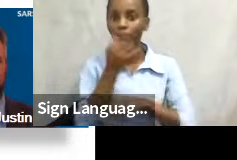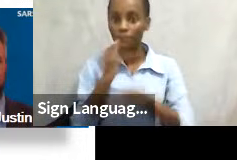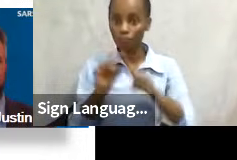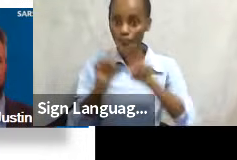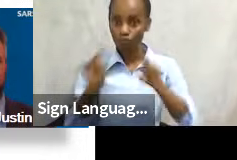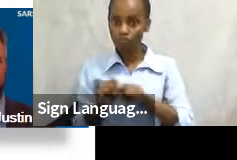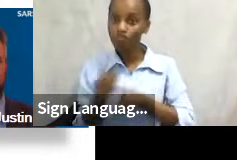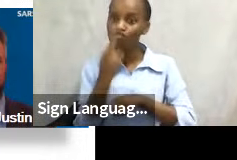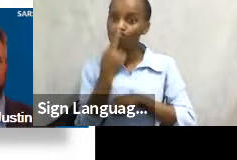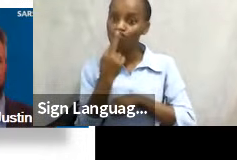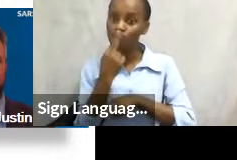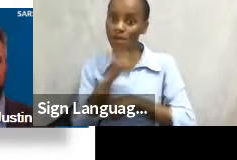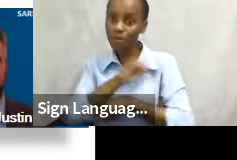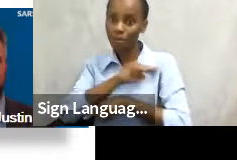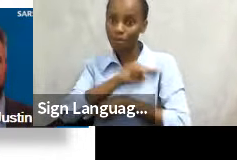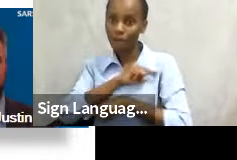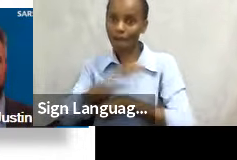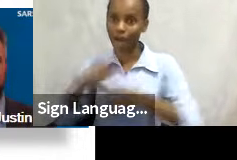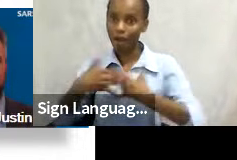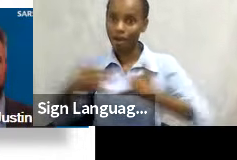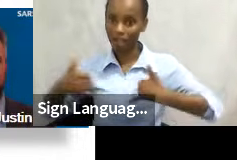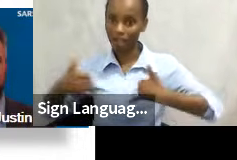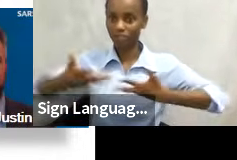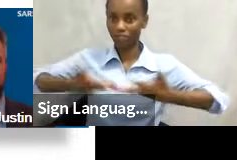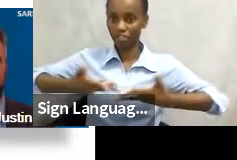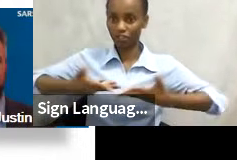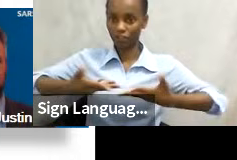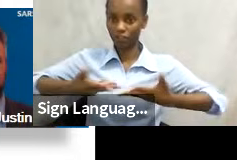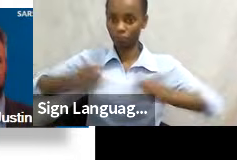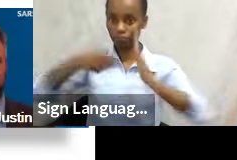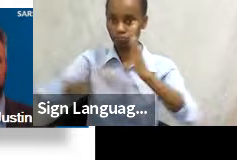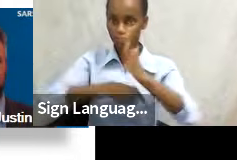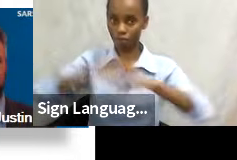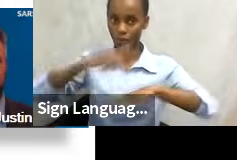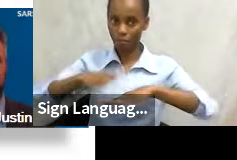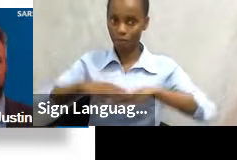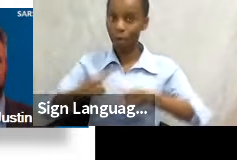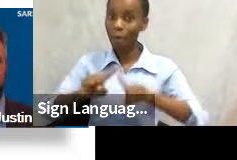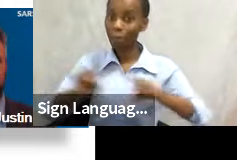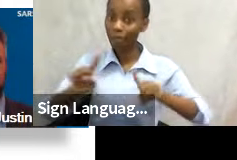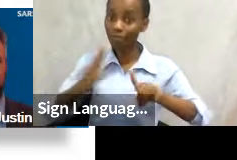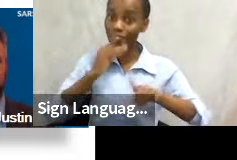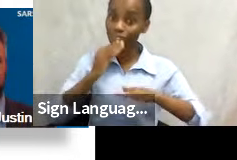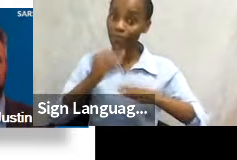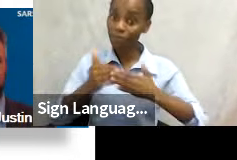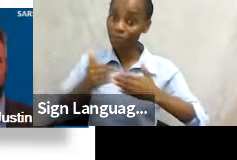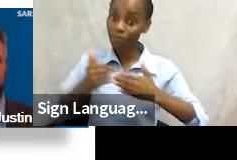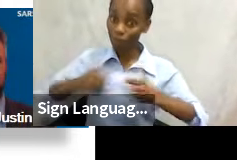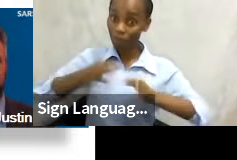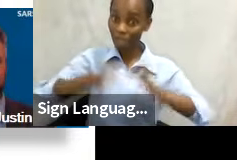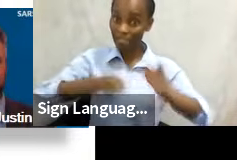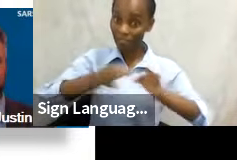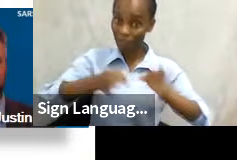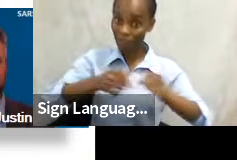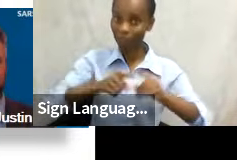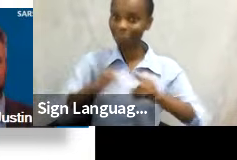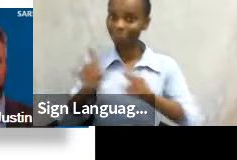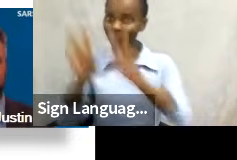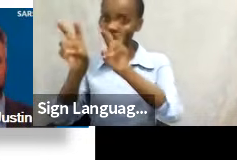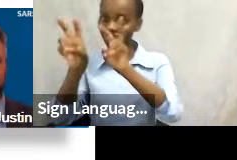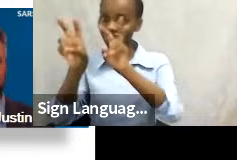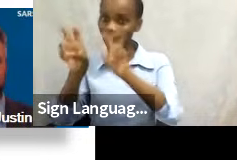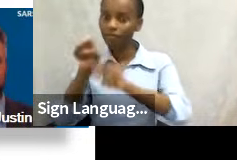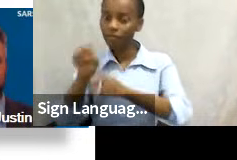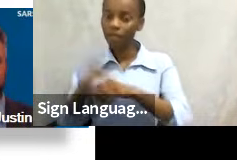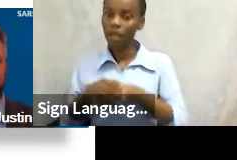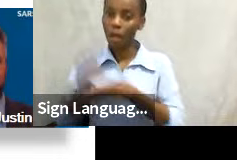the online services, I just want to draw your attention to the icon to the left with the title Book an Appointment. So